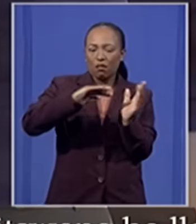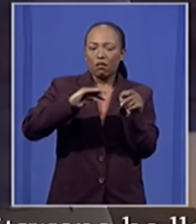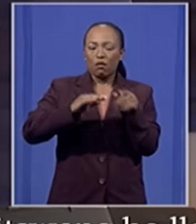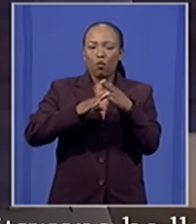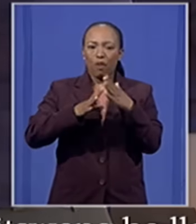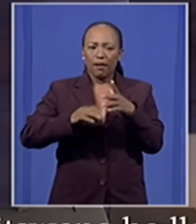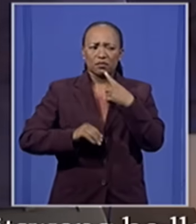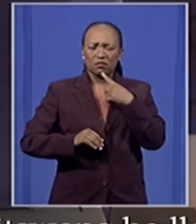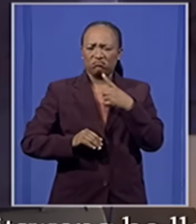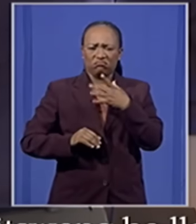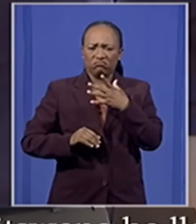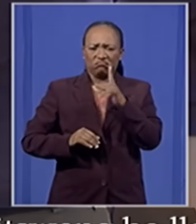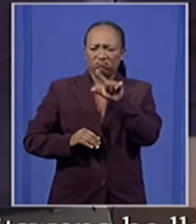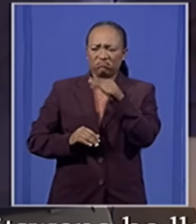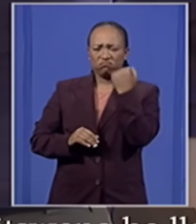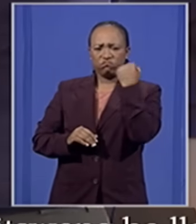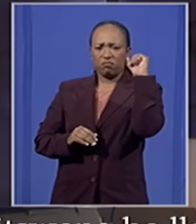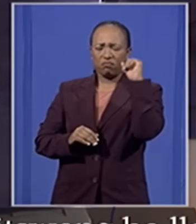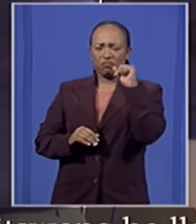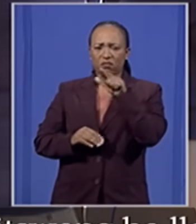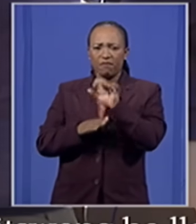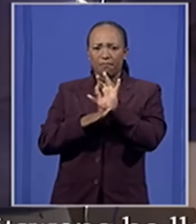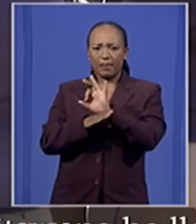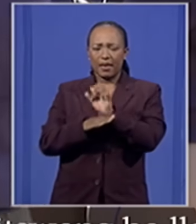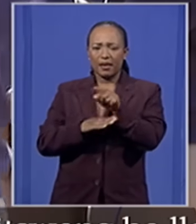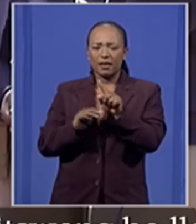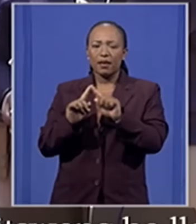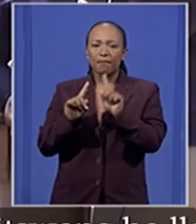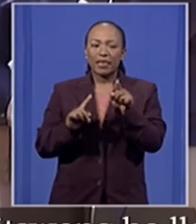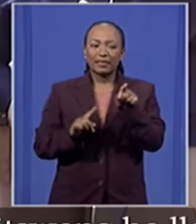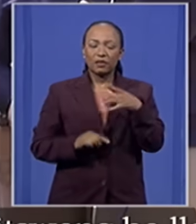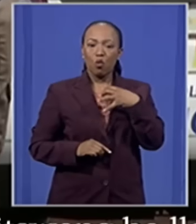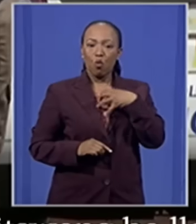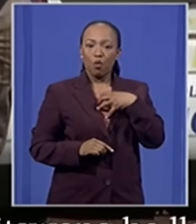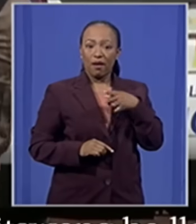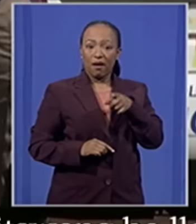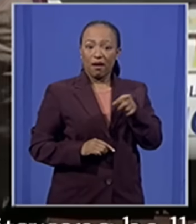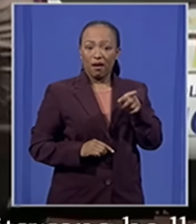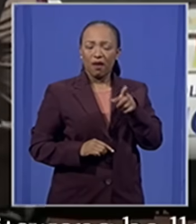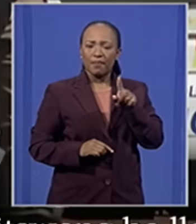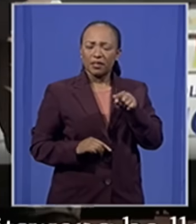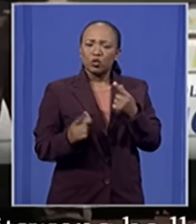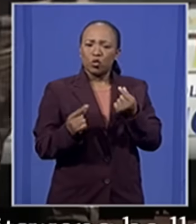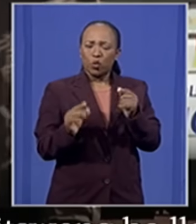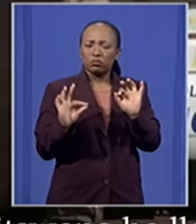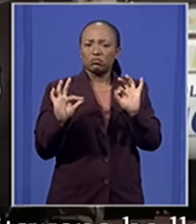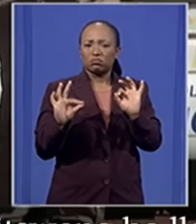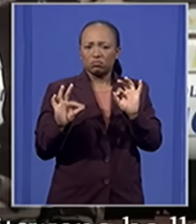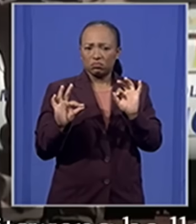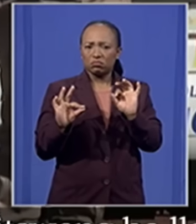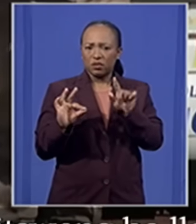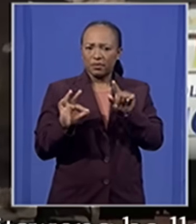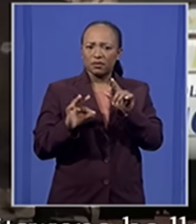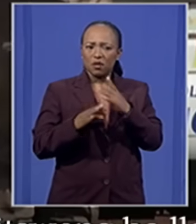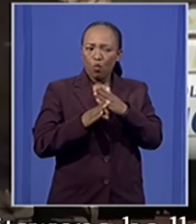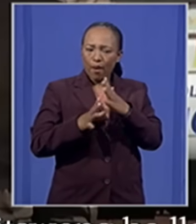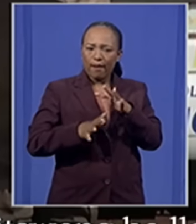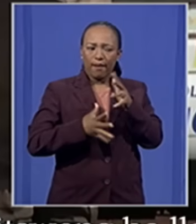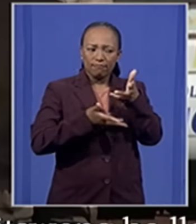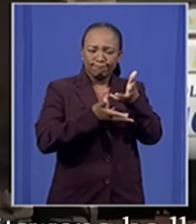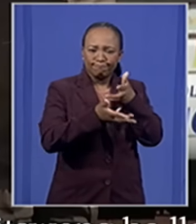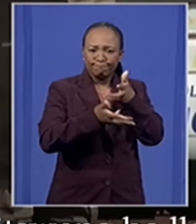ba kgahlano le leano lena, empa ba re ramosebetsi o tlameha ho etsa se nepahetseng e leng ho buisana le basebetsi ho